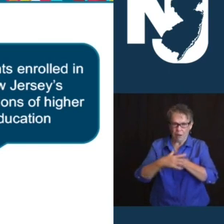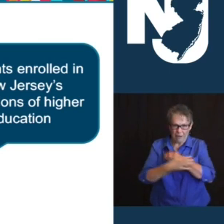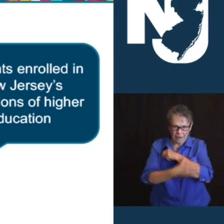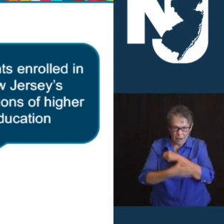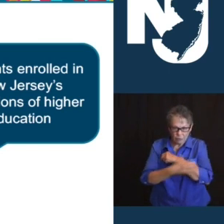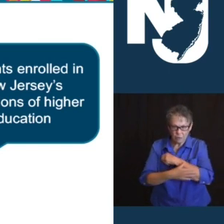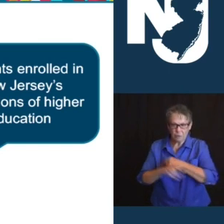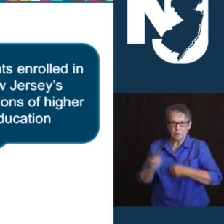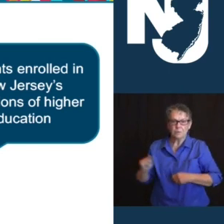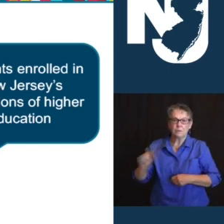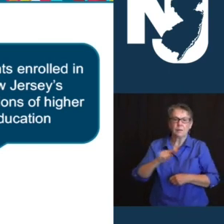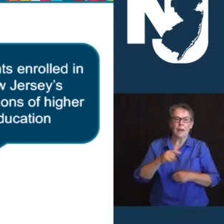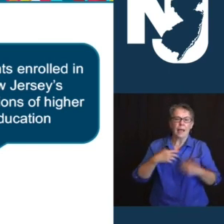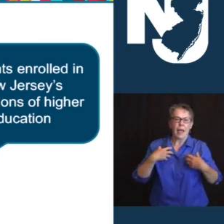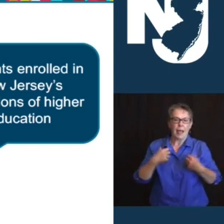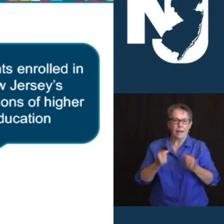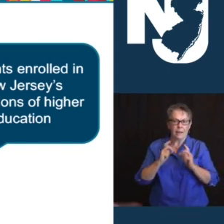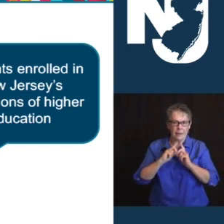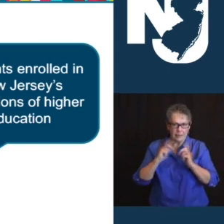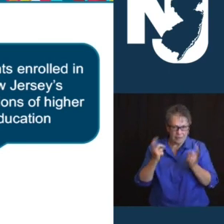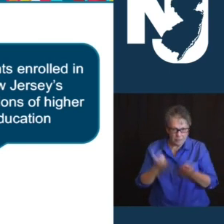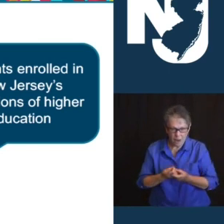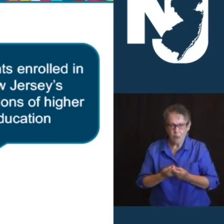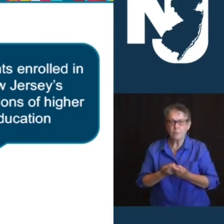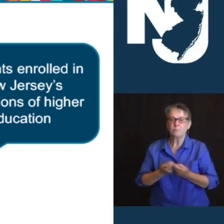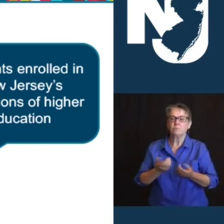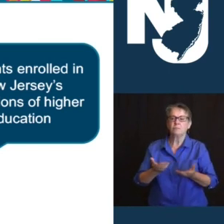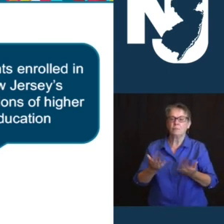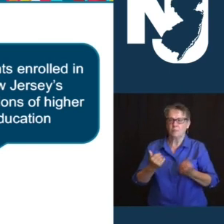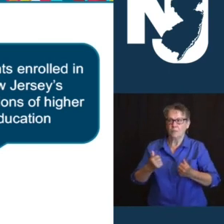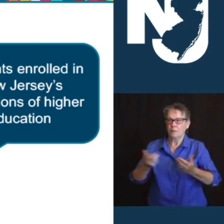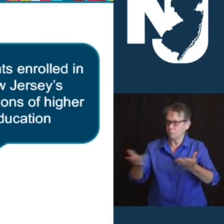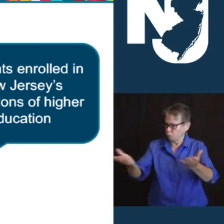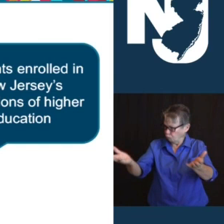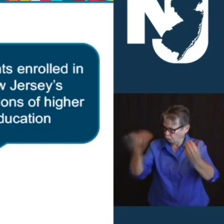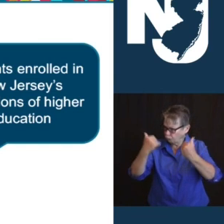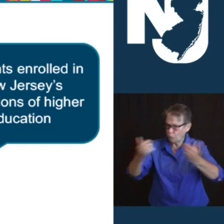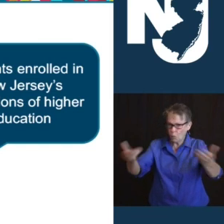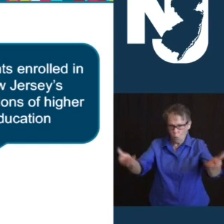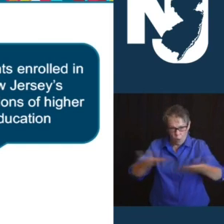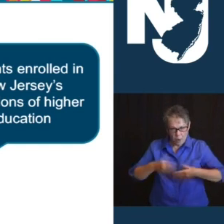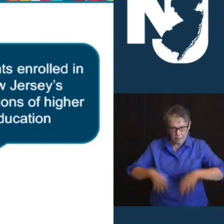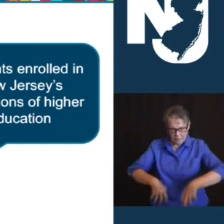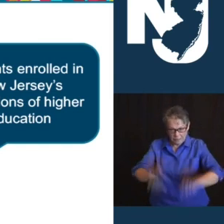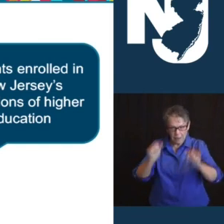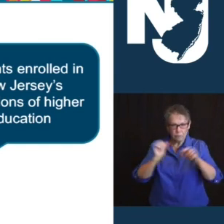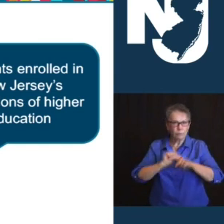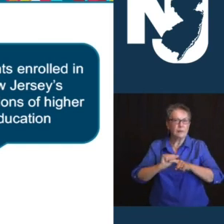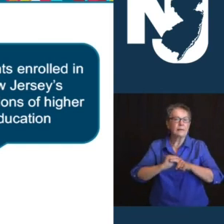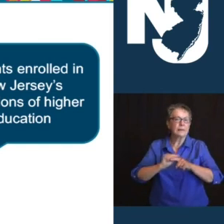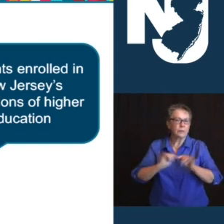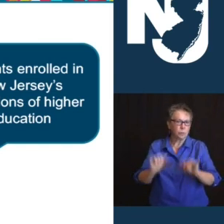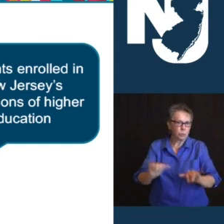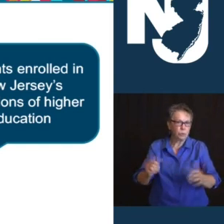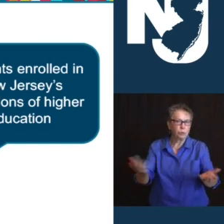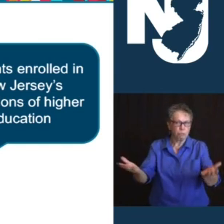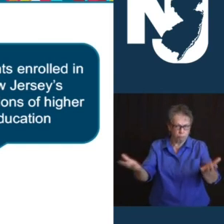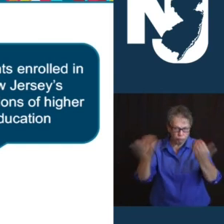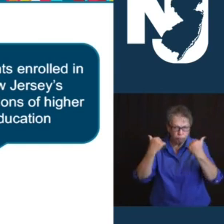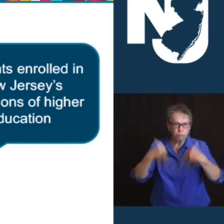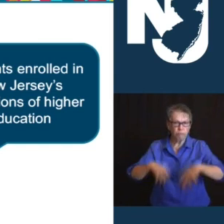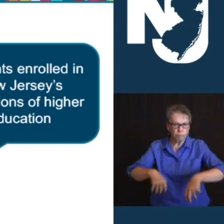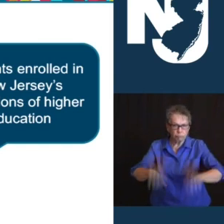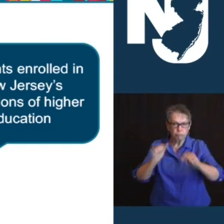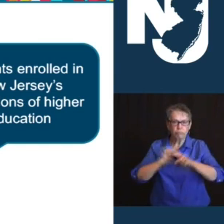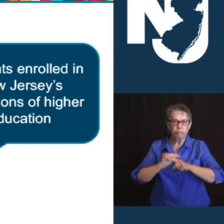the CommCare training. It is important to note that as we roll this out, and it is important for all of us who